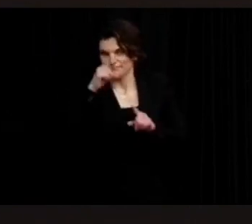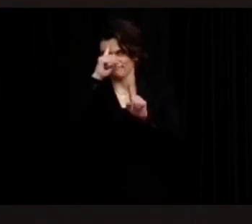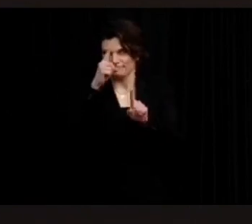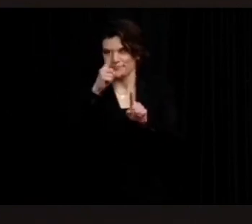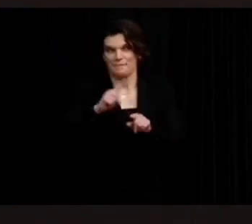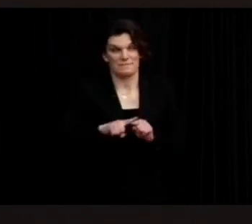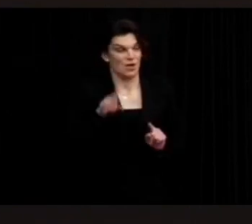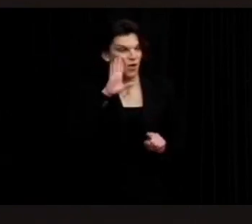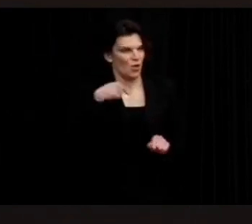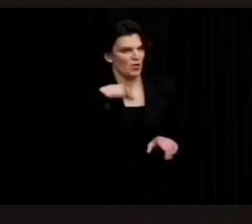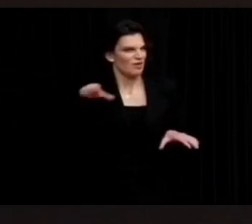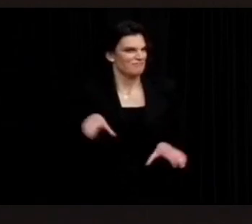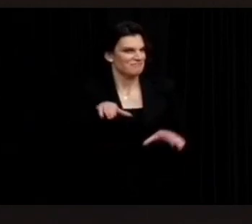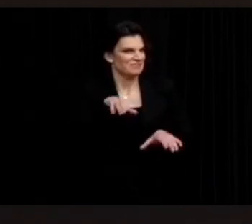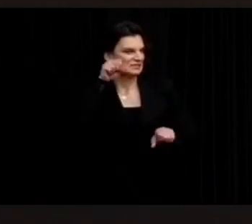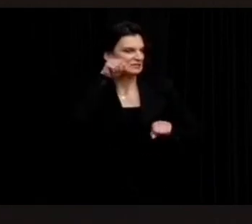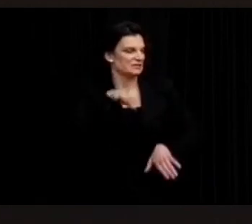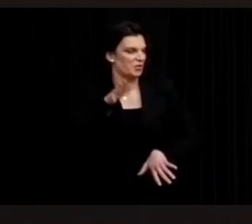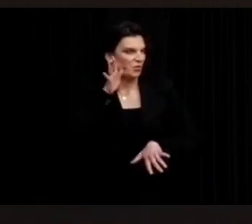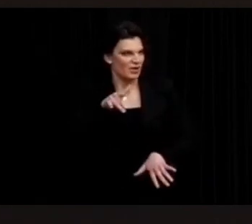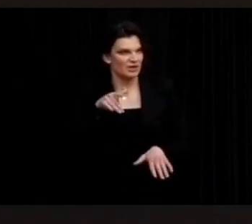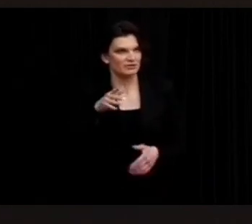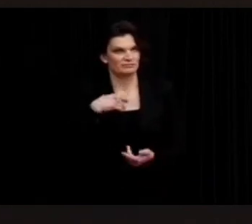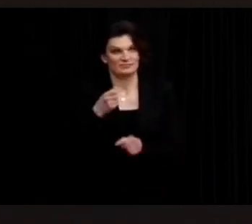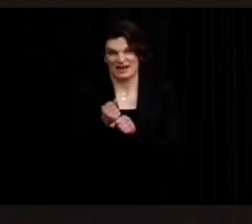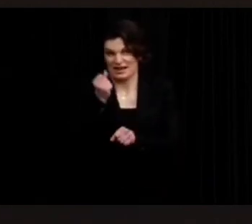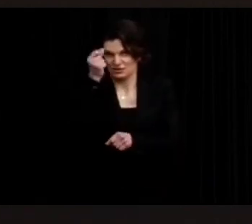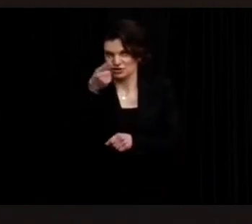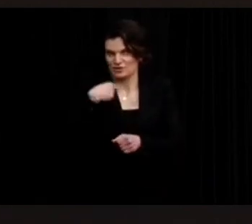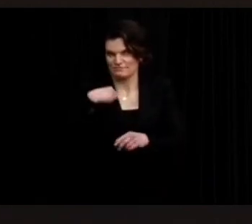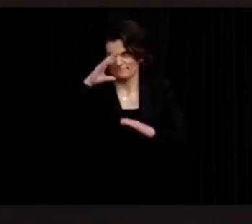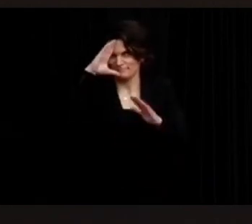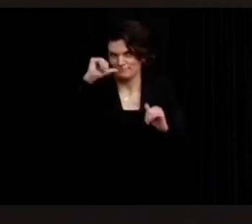goal early, 75,000 by May of next